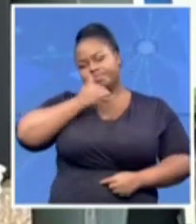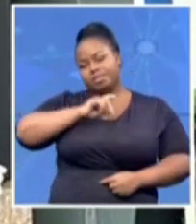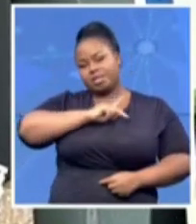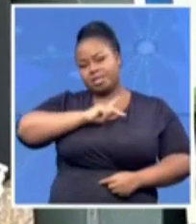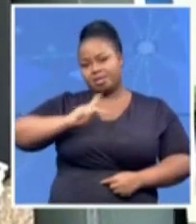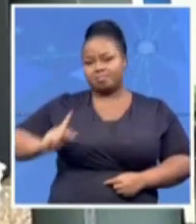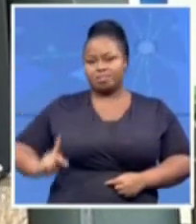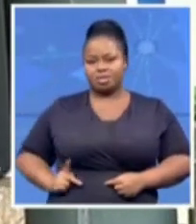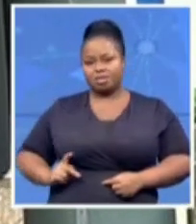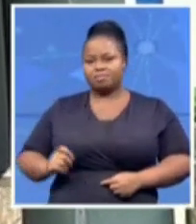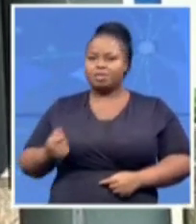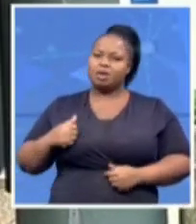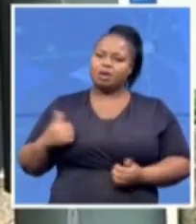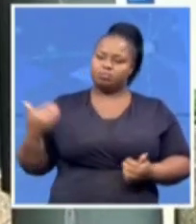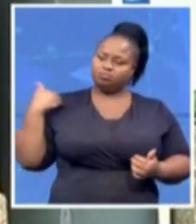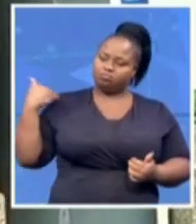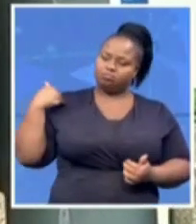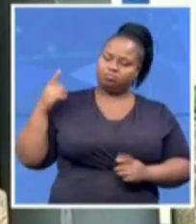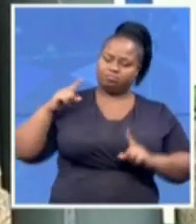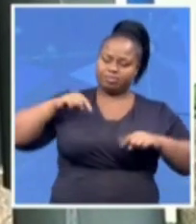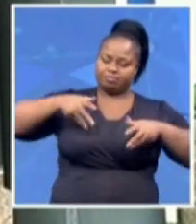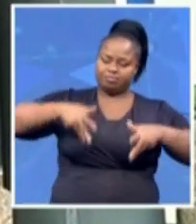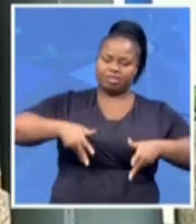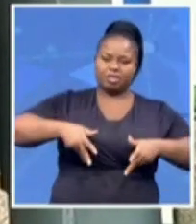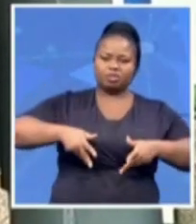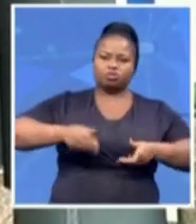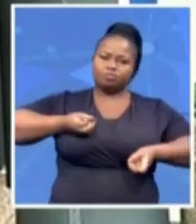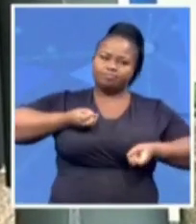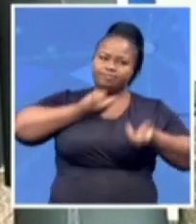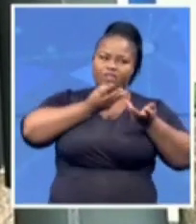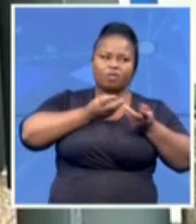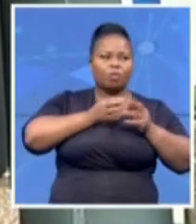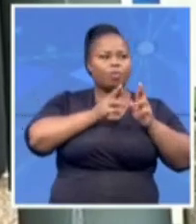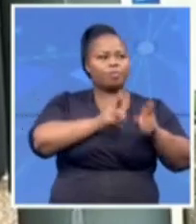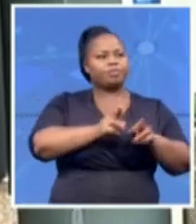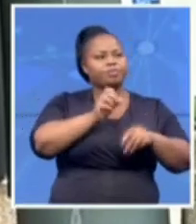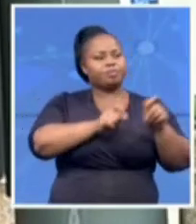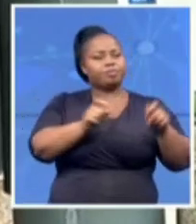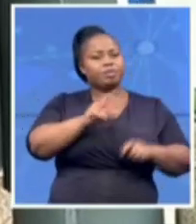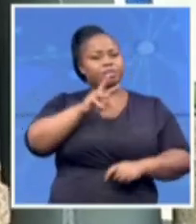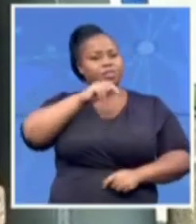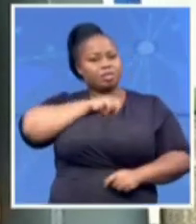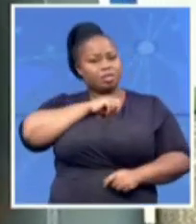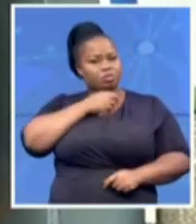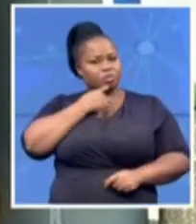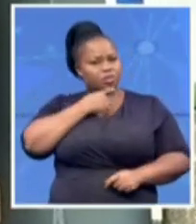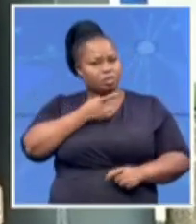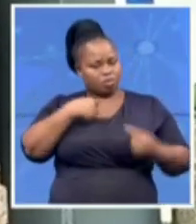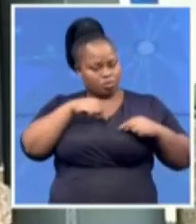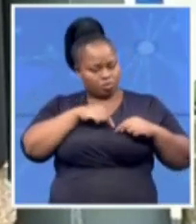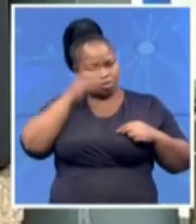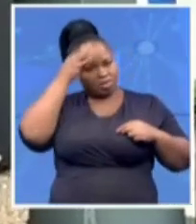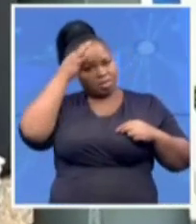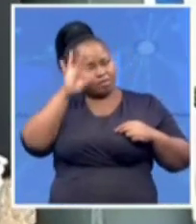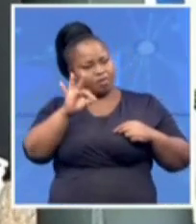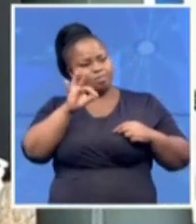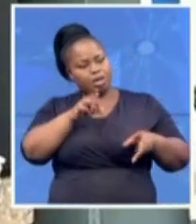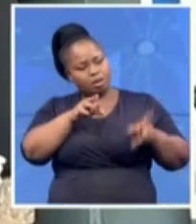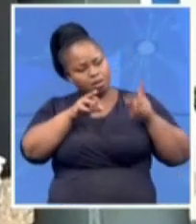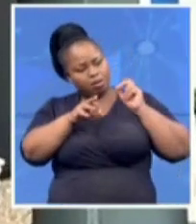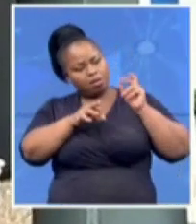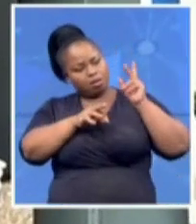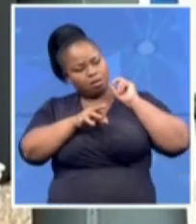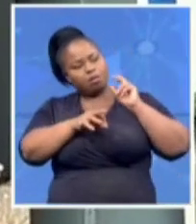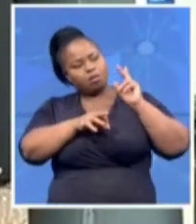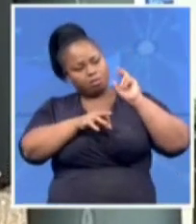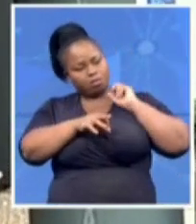the people of KwaZulu-Natal. Just to say, we are here as government, we hear their cries, and we are going to make sure that we are here